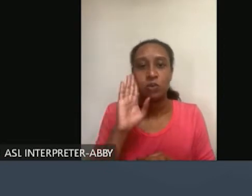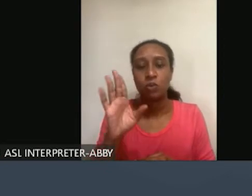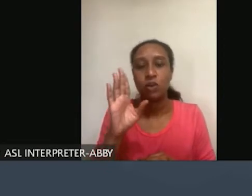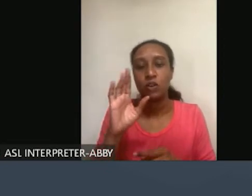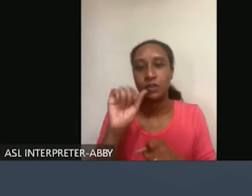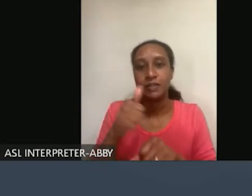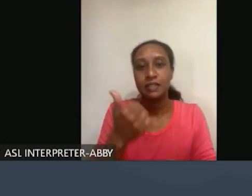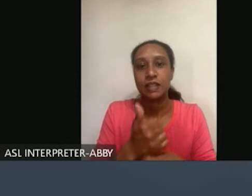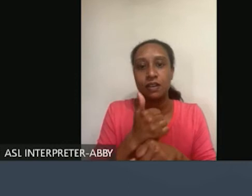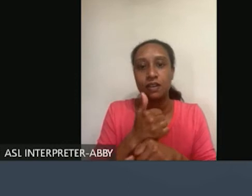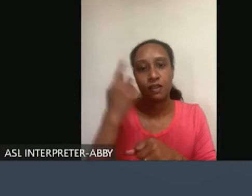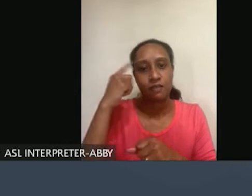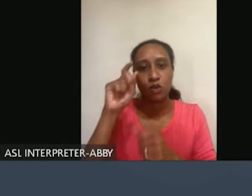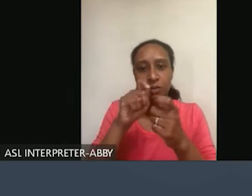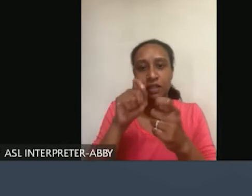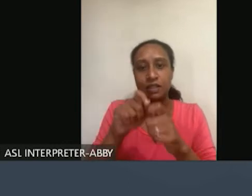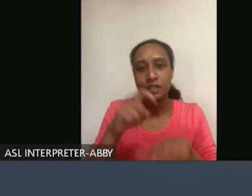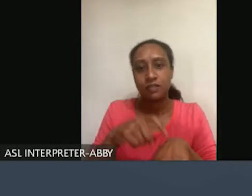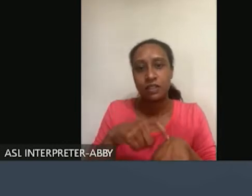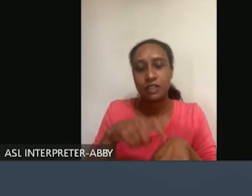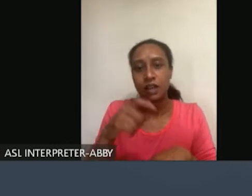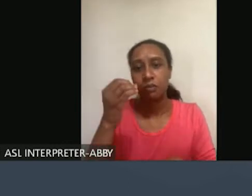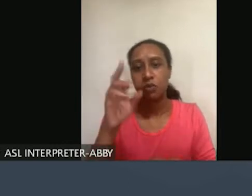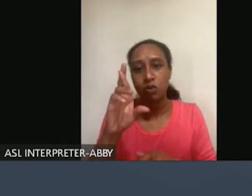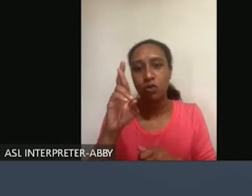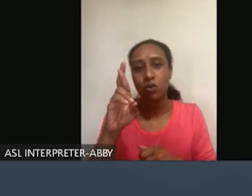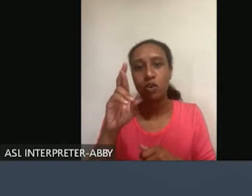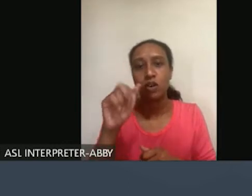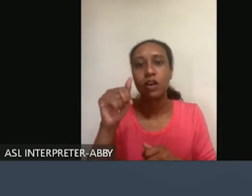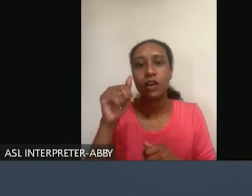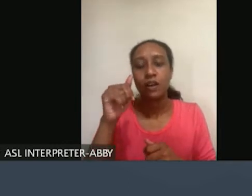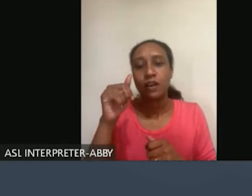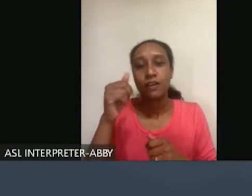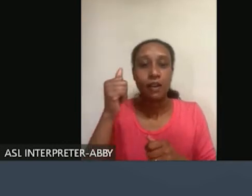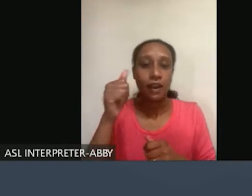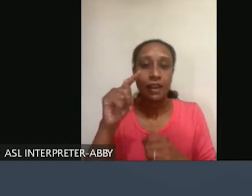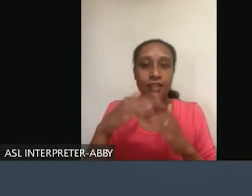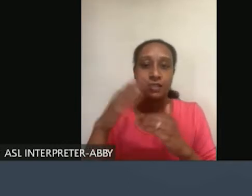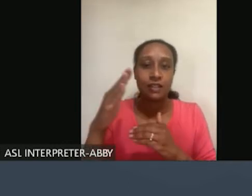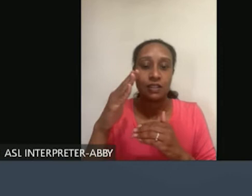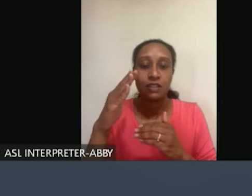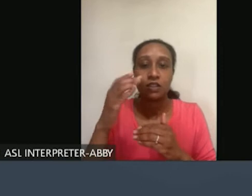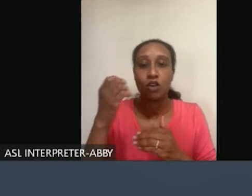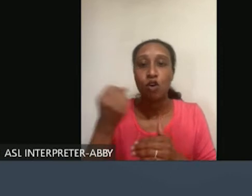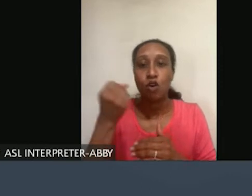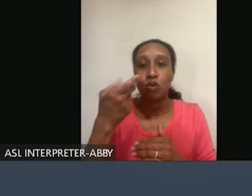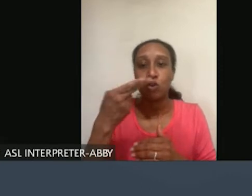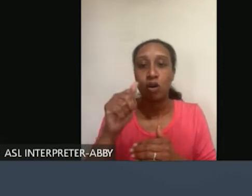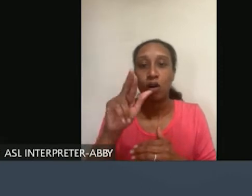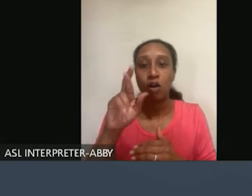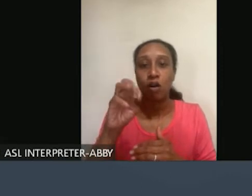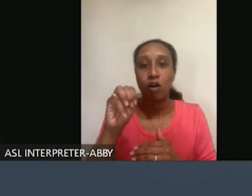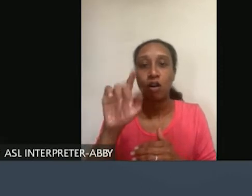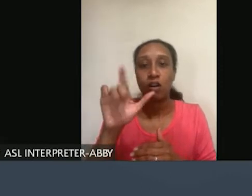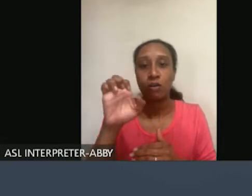in for a specific time, or at least a hold harmless time, which means, hold harmless means, for instance, if